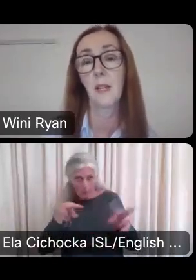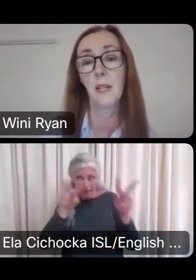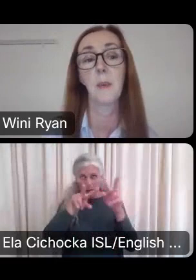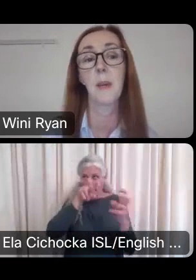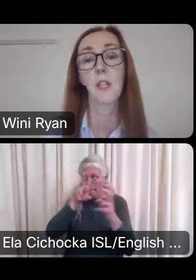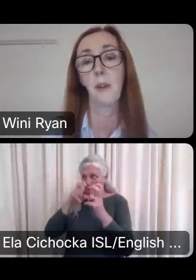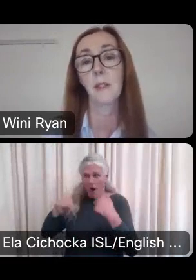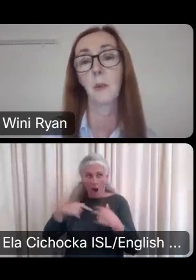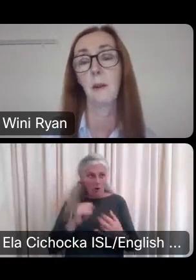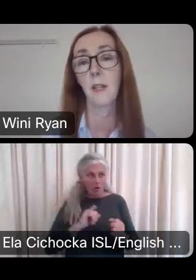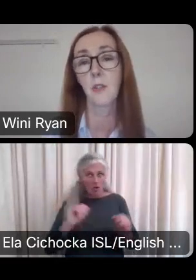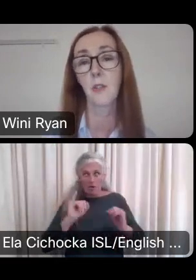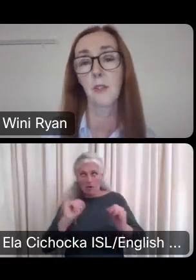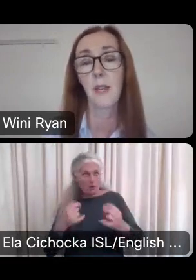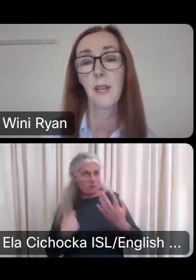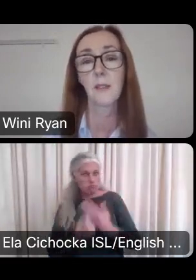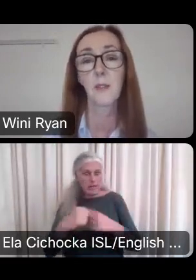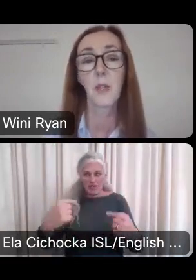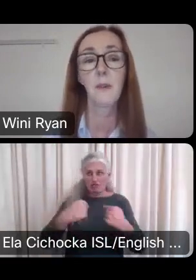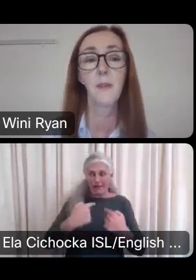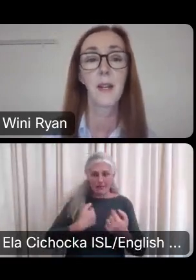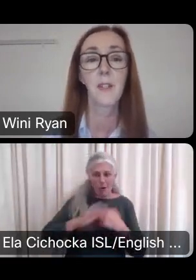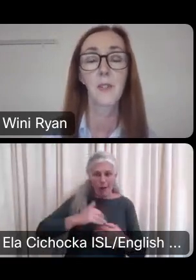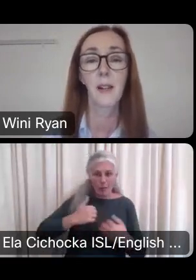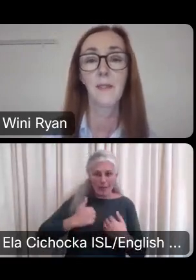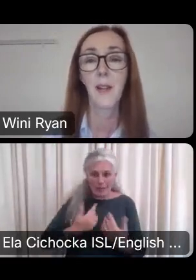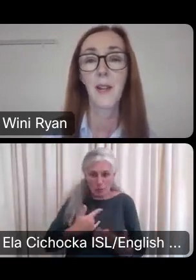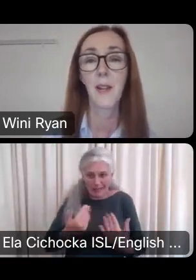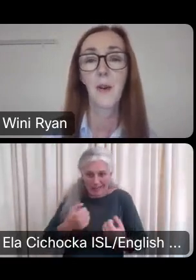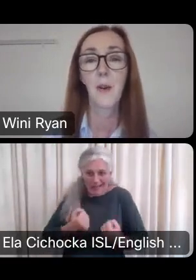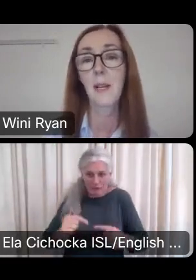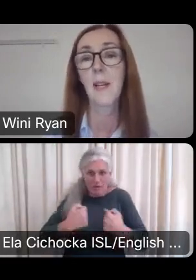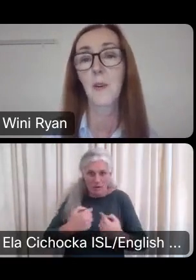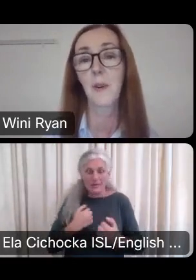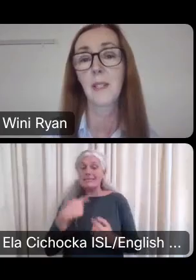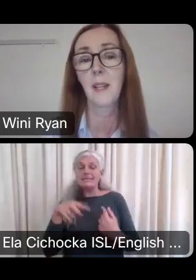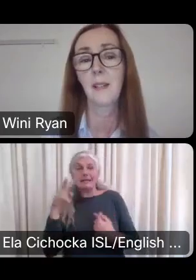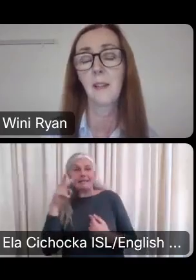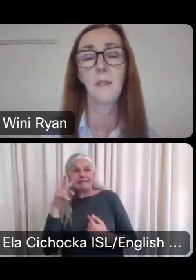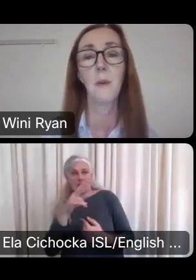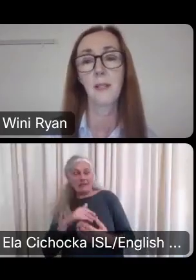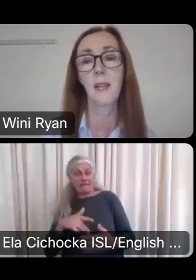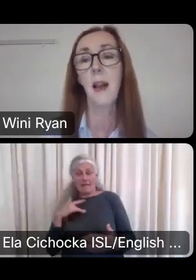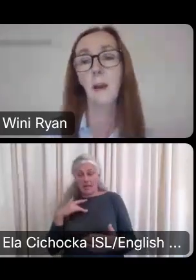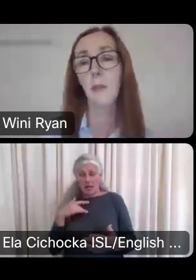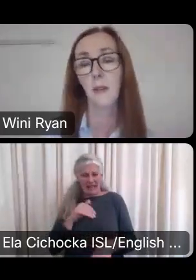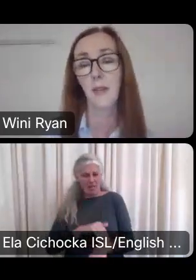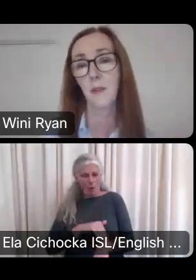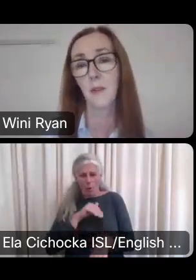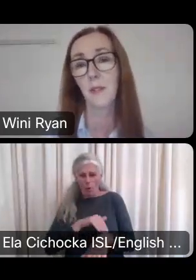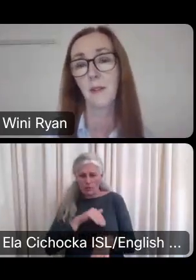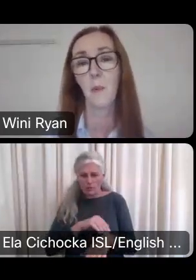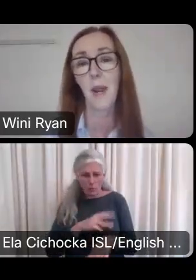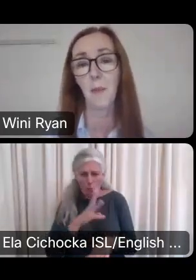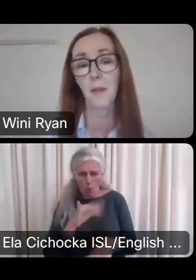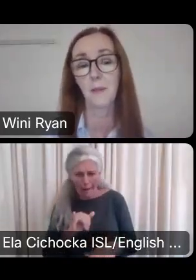threats, especially threats to our interests. So do you ever find yourself really, really annoyed and you've no idea how you got that